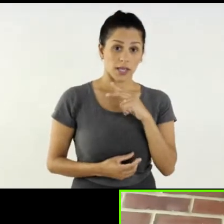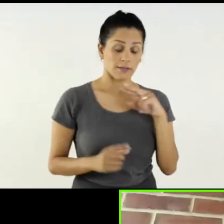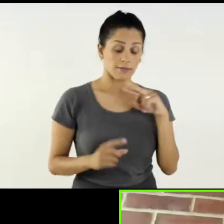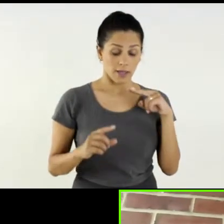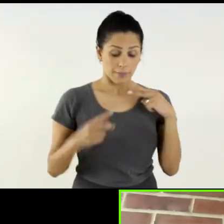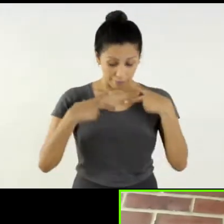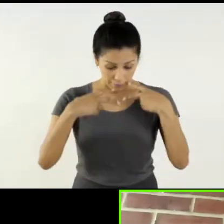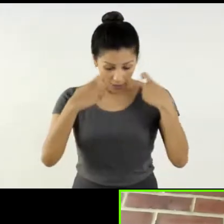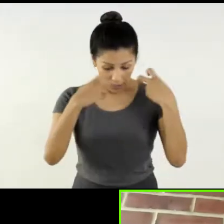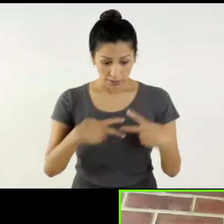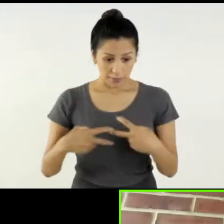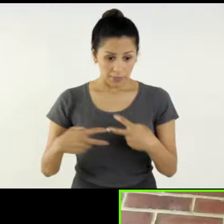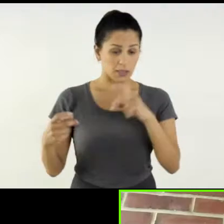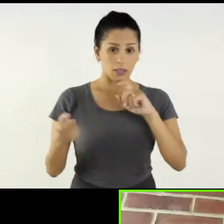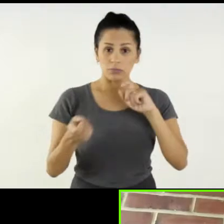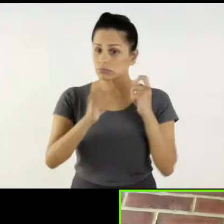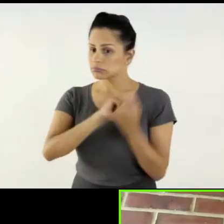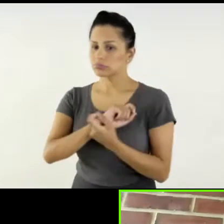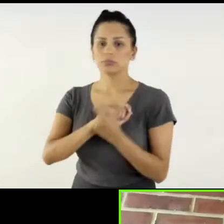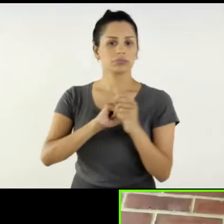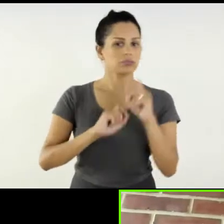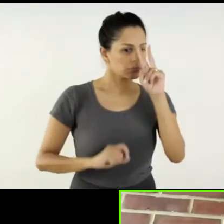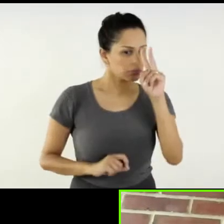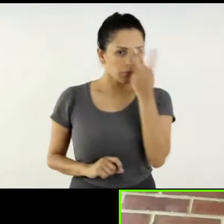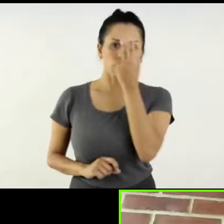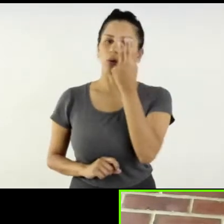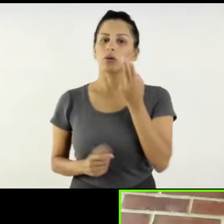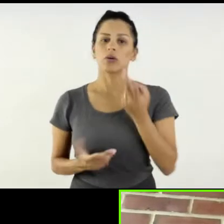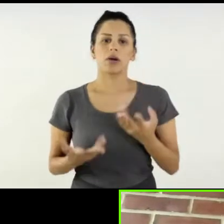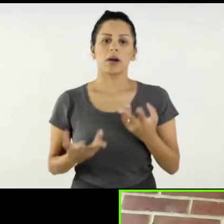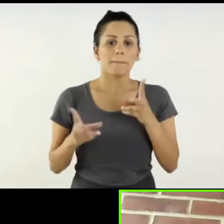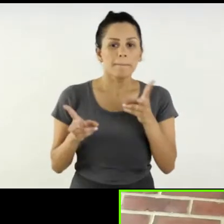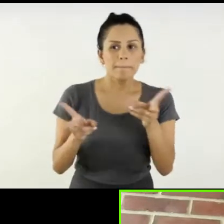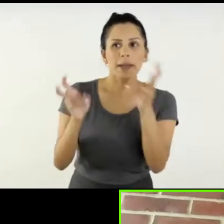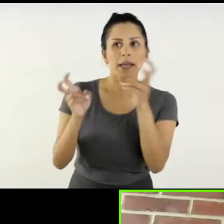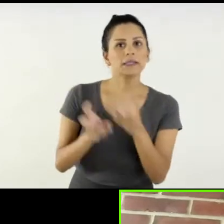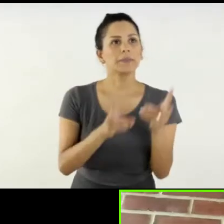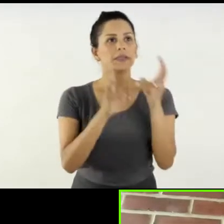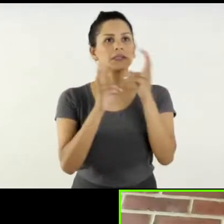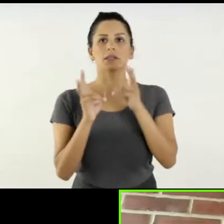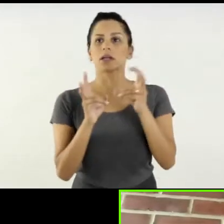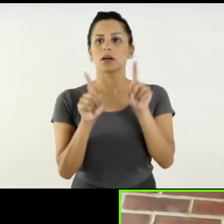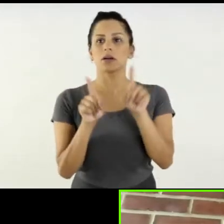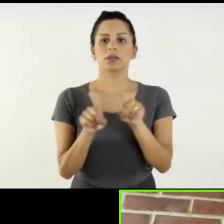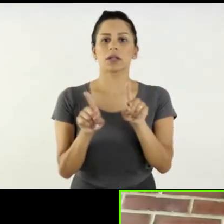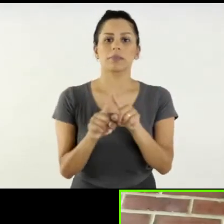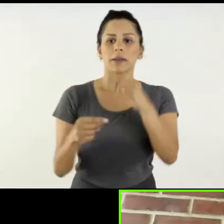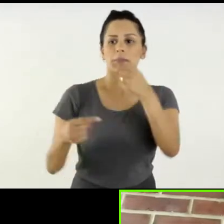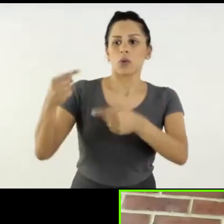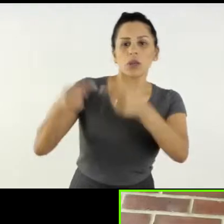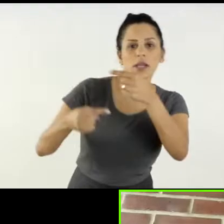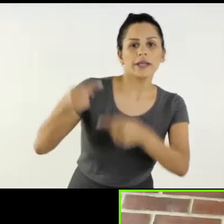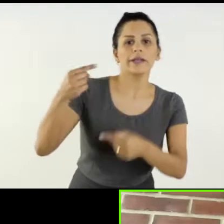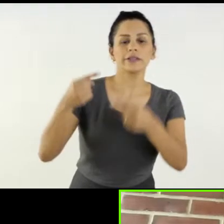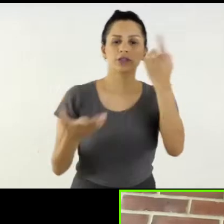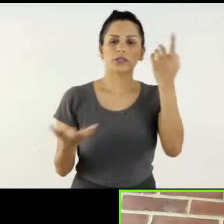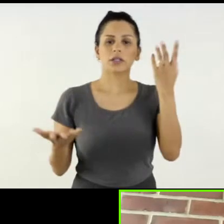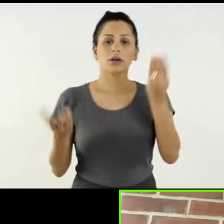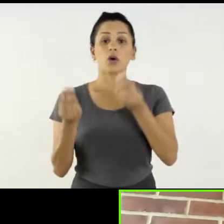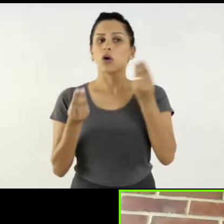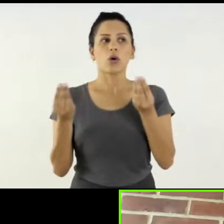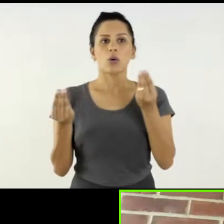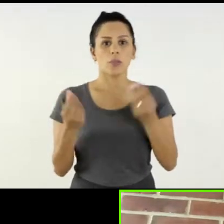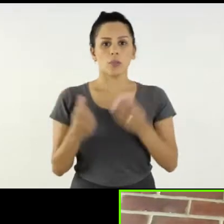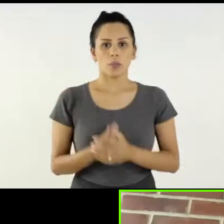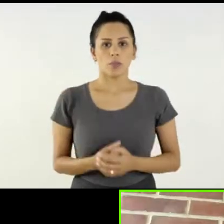political ideals. And to which I ask as an artist, and I mean this quite literally, does it change how